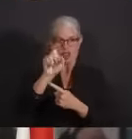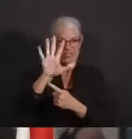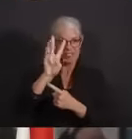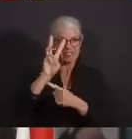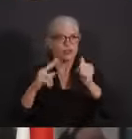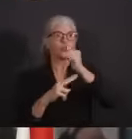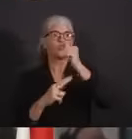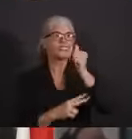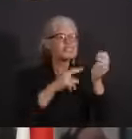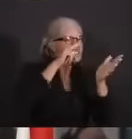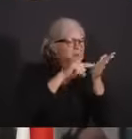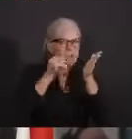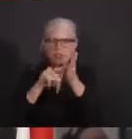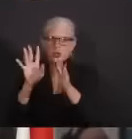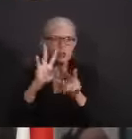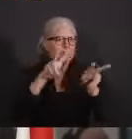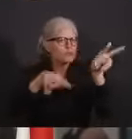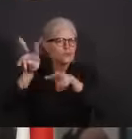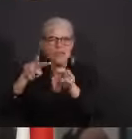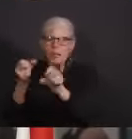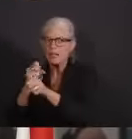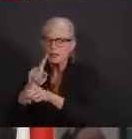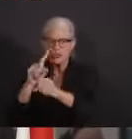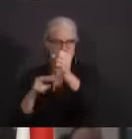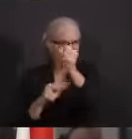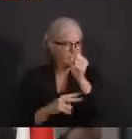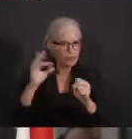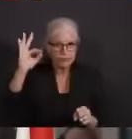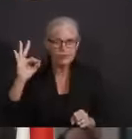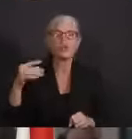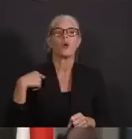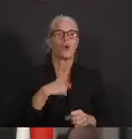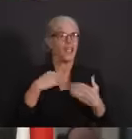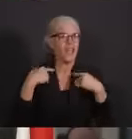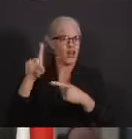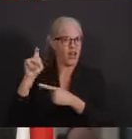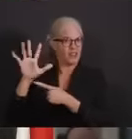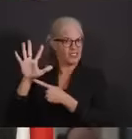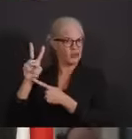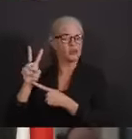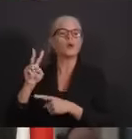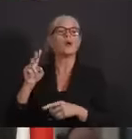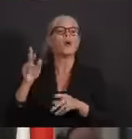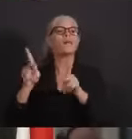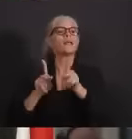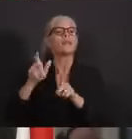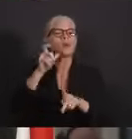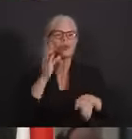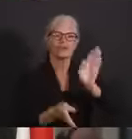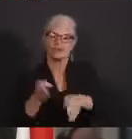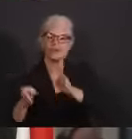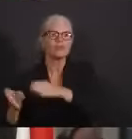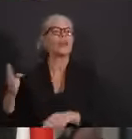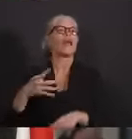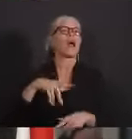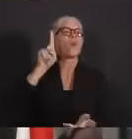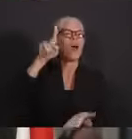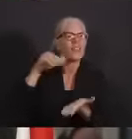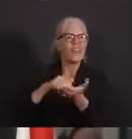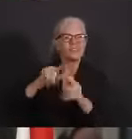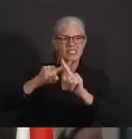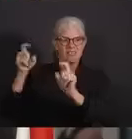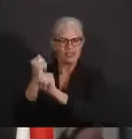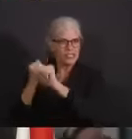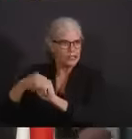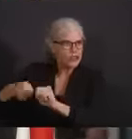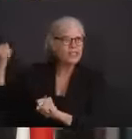bridges, 402 cut and toss personnel, and over 1,000 generators and 350 pieces of heavy equipment and trucks.